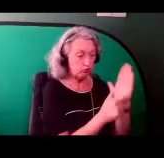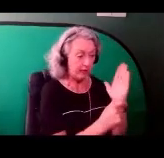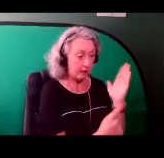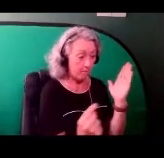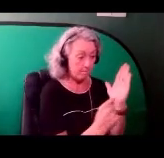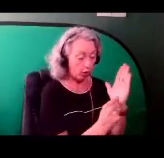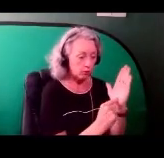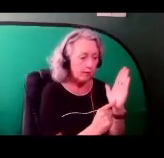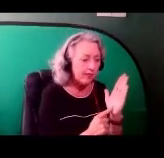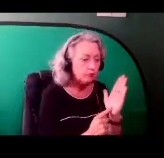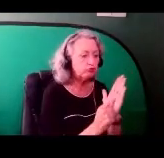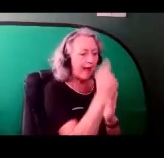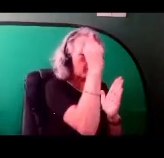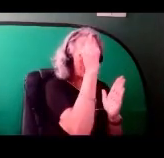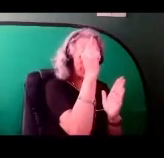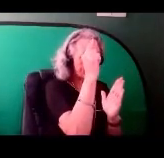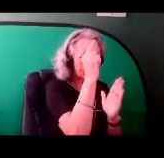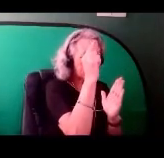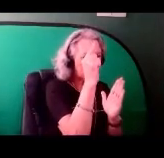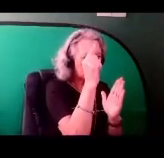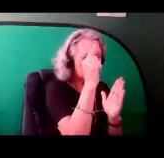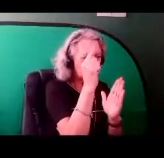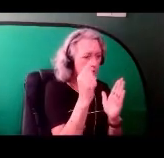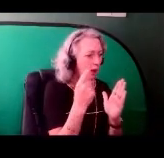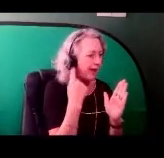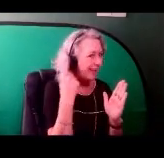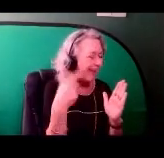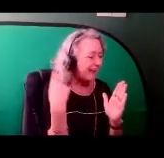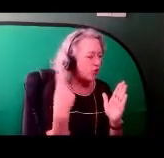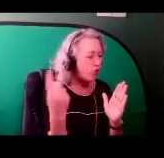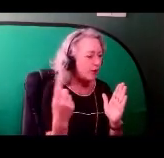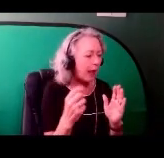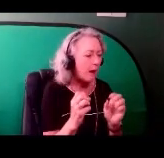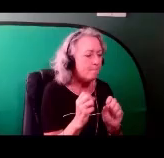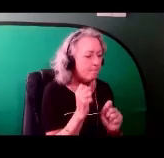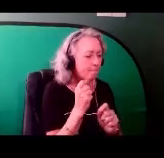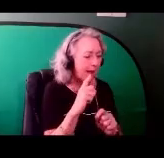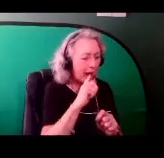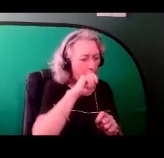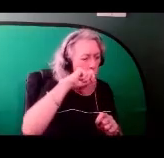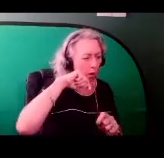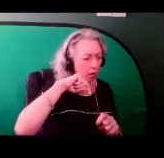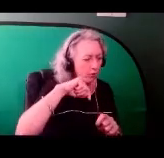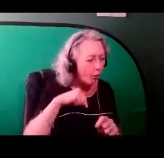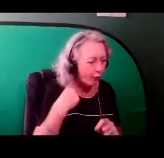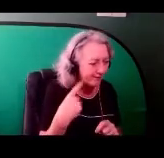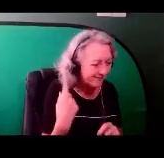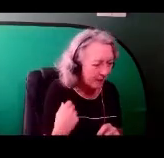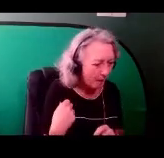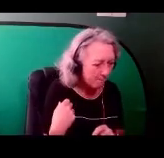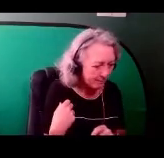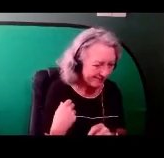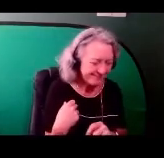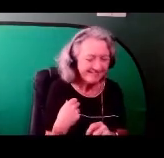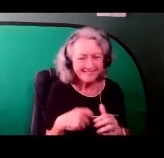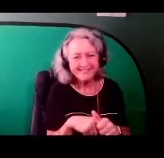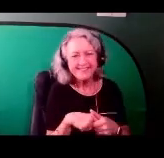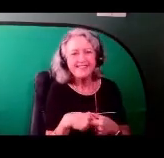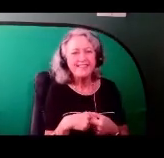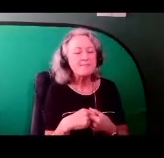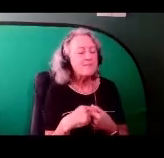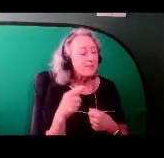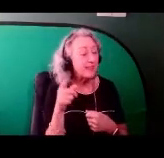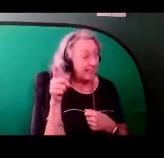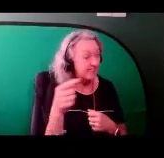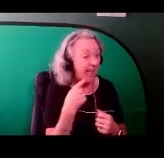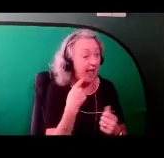my finger up. So you heard a little pop noise there. You heard another one Lift there. for home. And you heard it, actually.